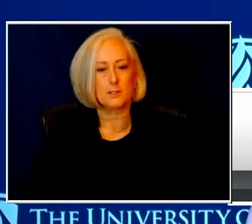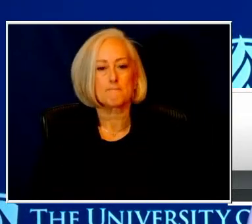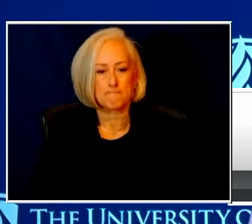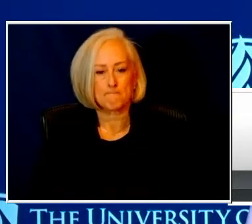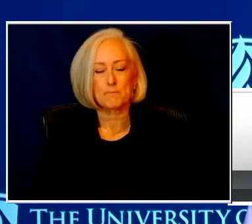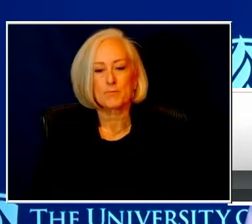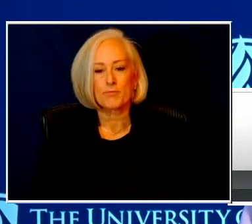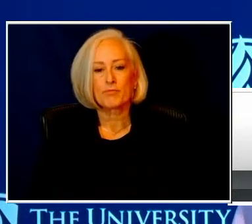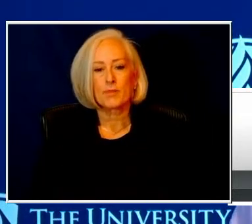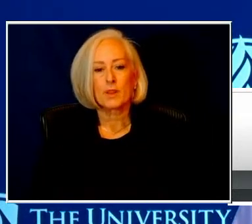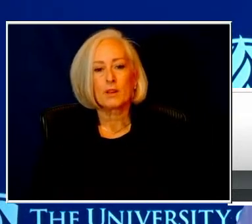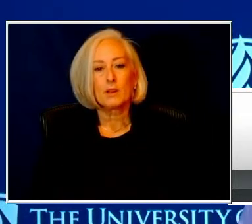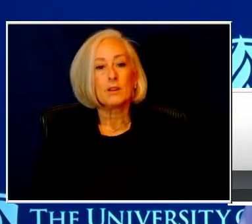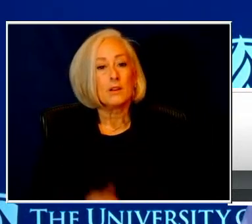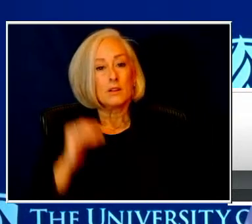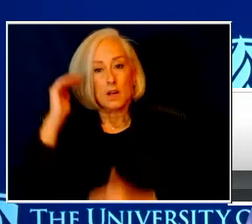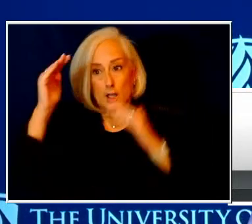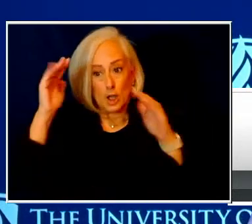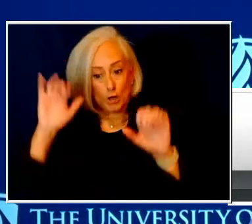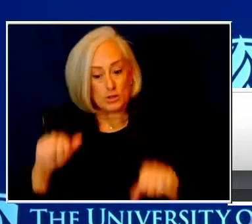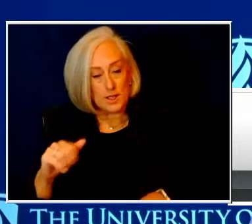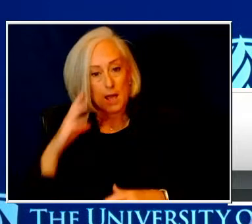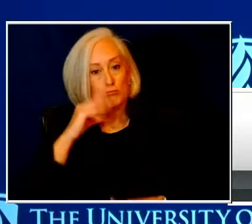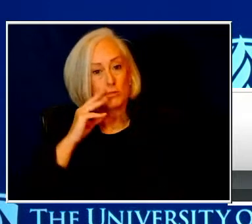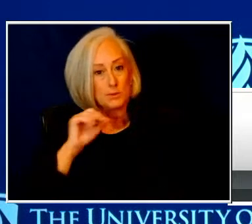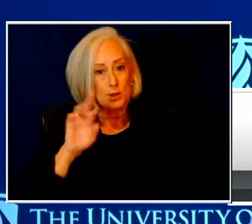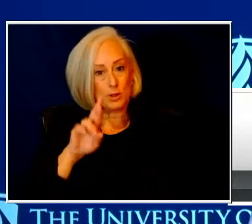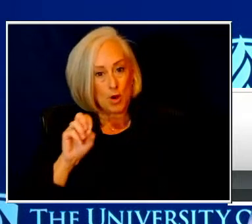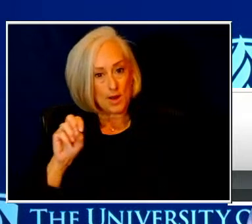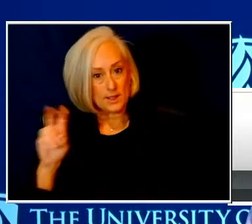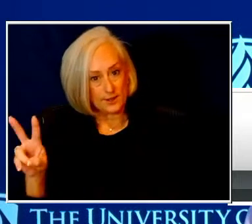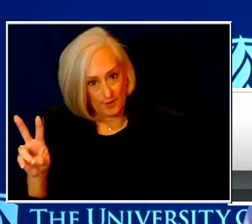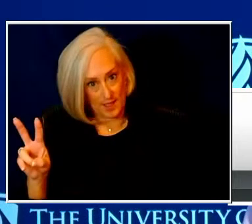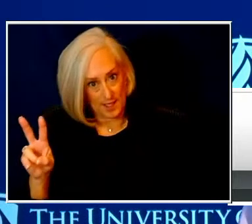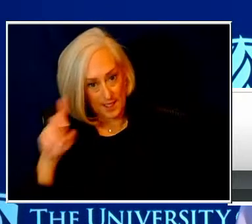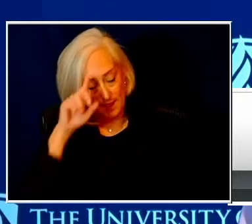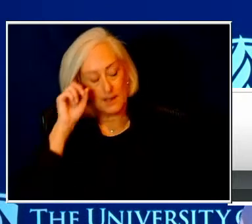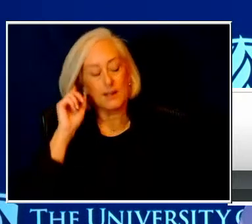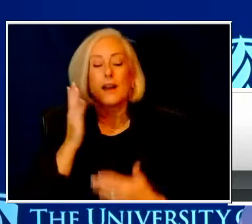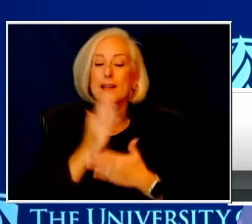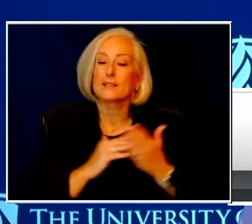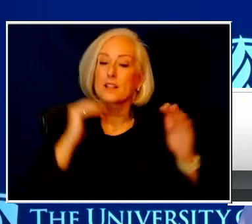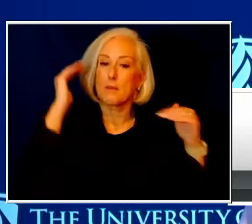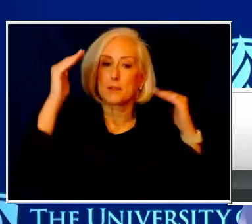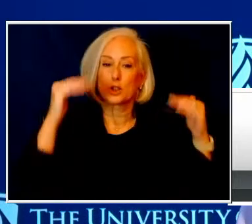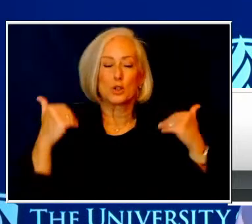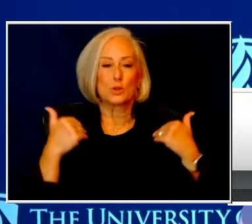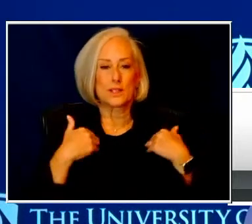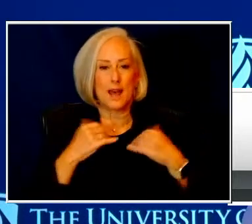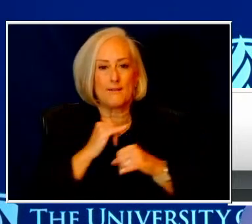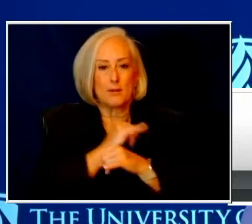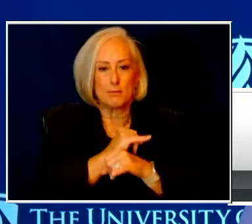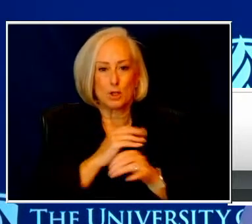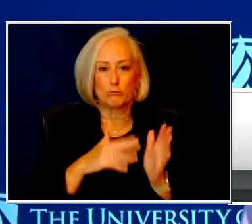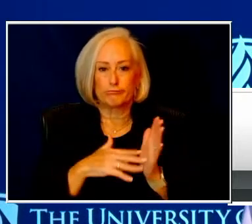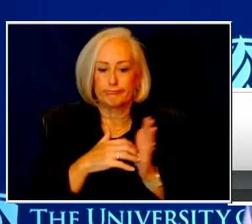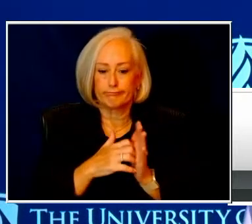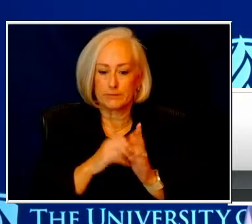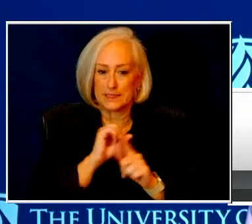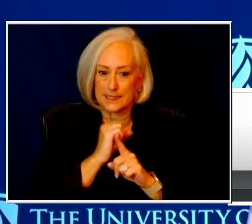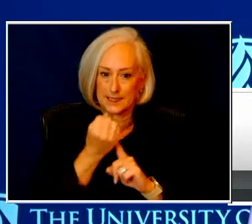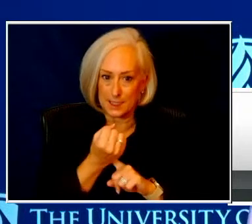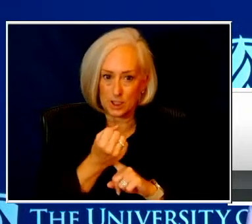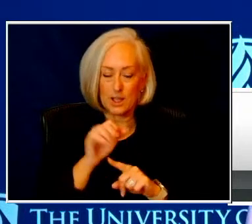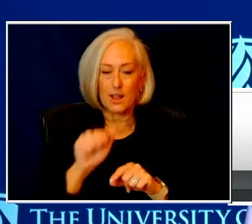But again, we also have those adults that have immune compromising conditions that can get infected with RSV and have severe outcomes as well.